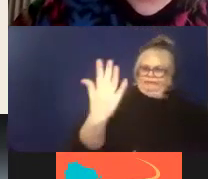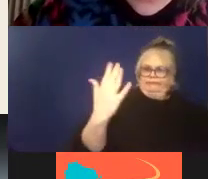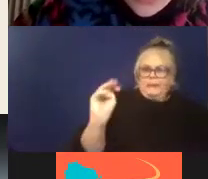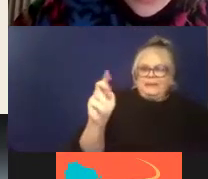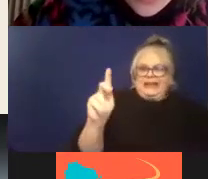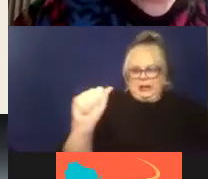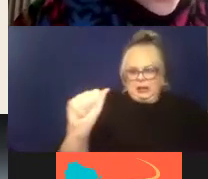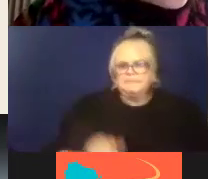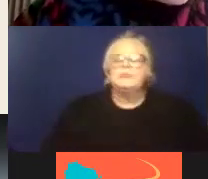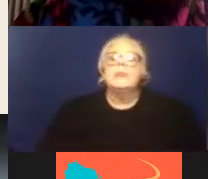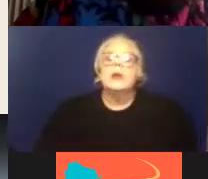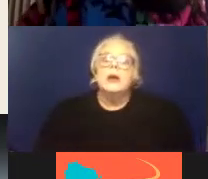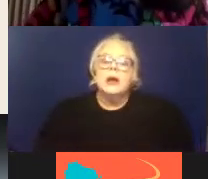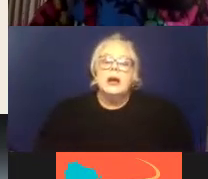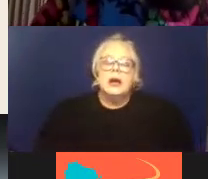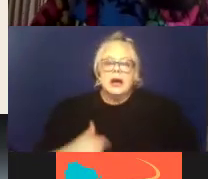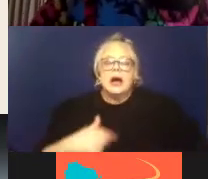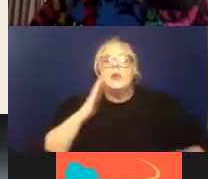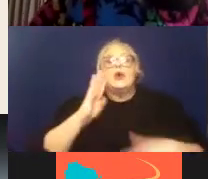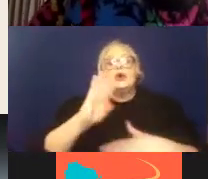I'm going to share a quick video